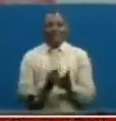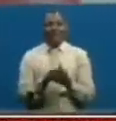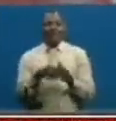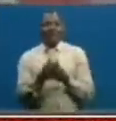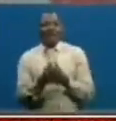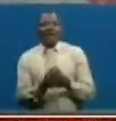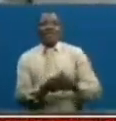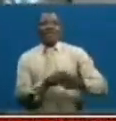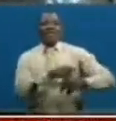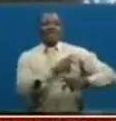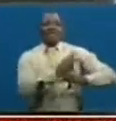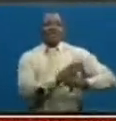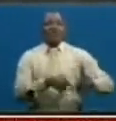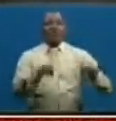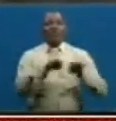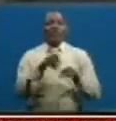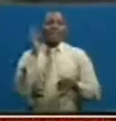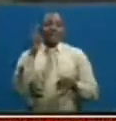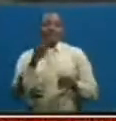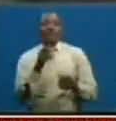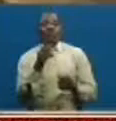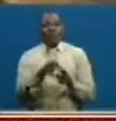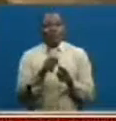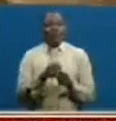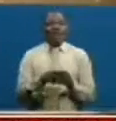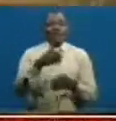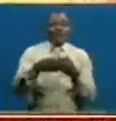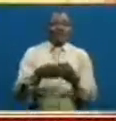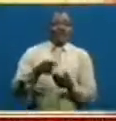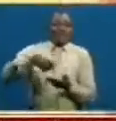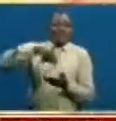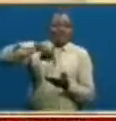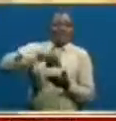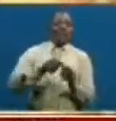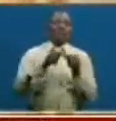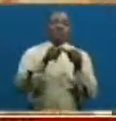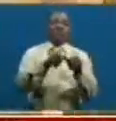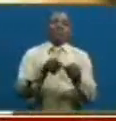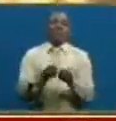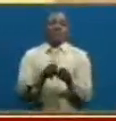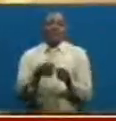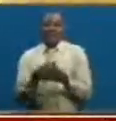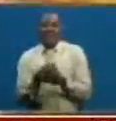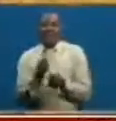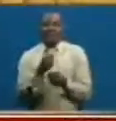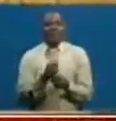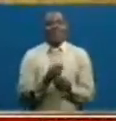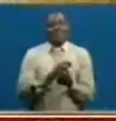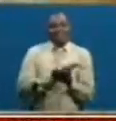how to safeguard our important historic collections as the process of digitization continues, and how to make it